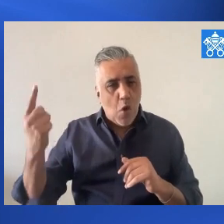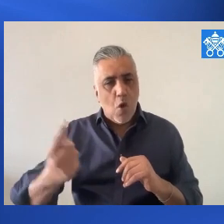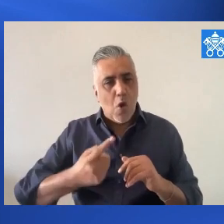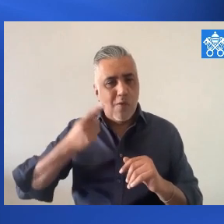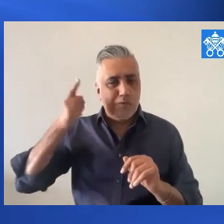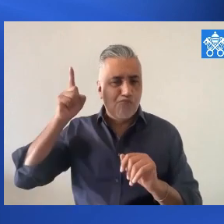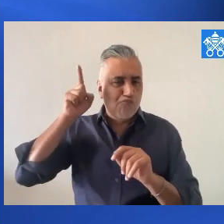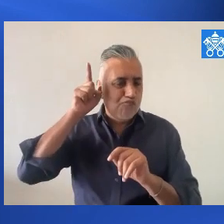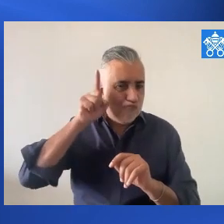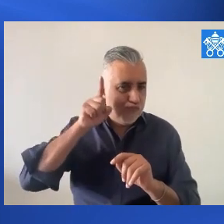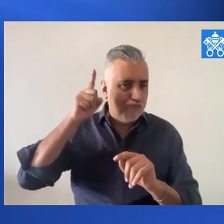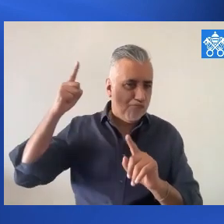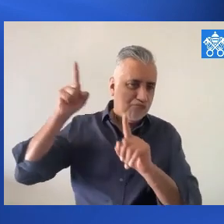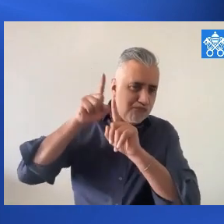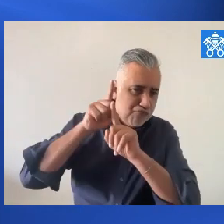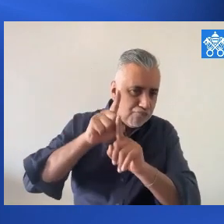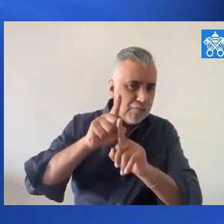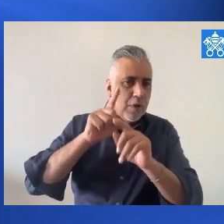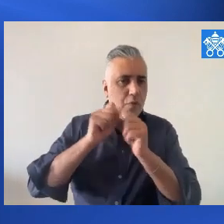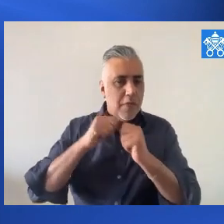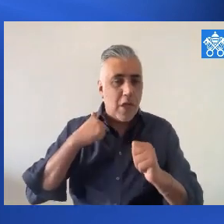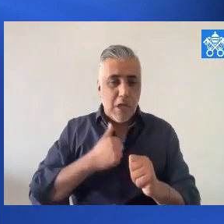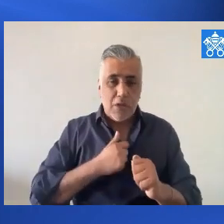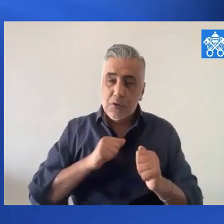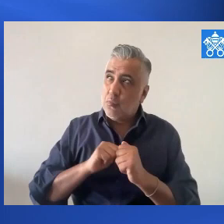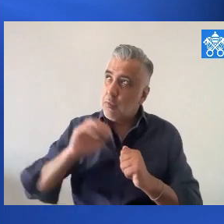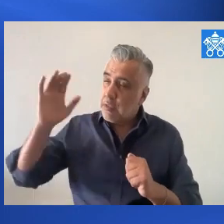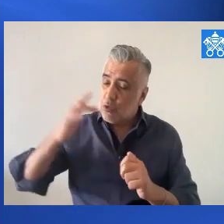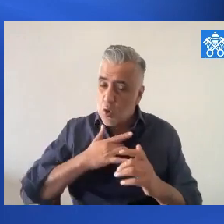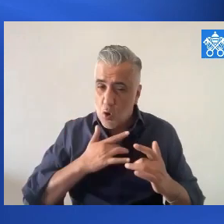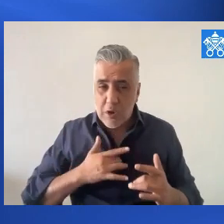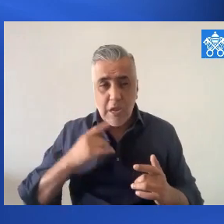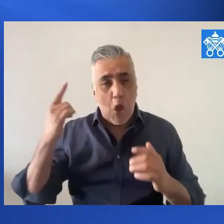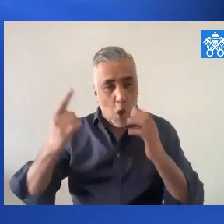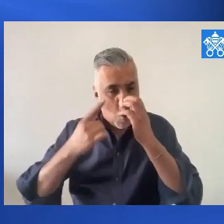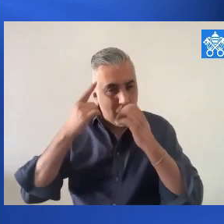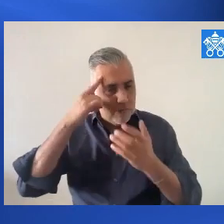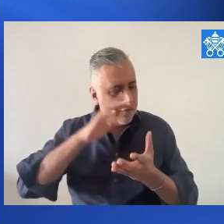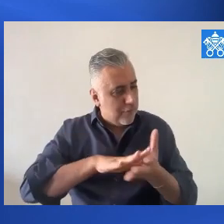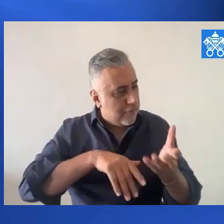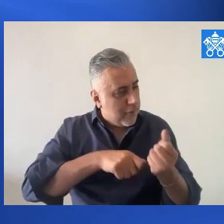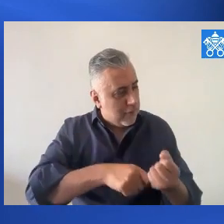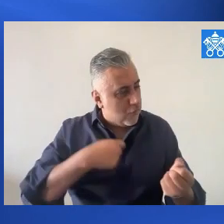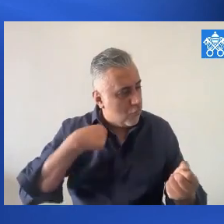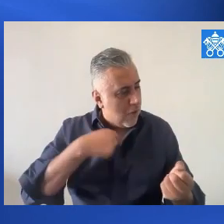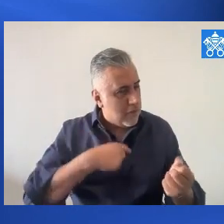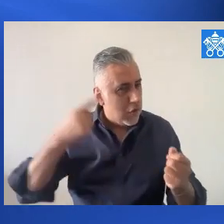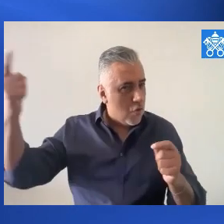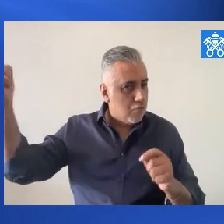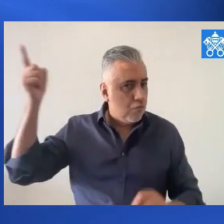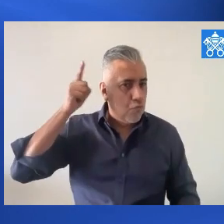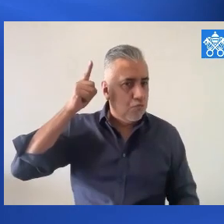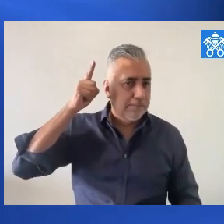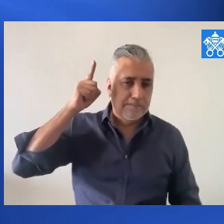Jesus always stays with us, close to us, with His heart. He's